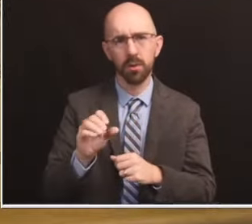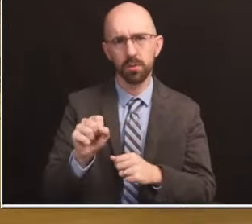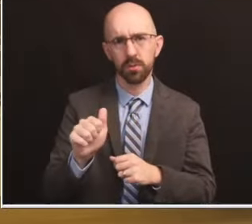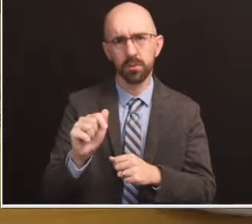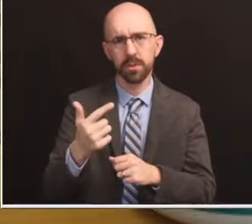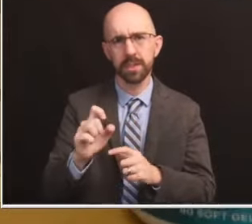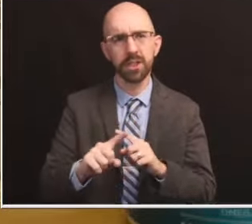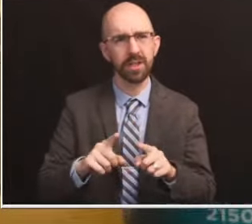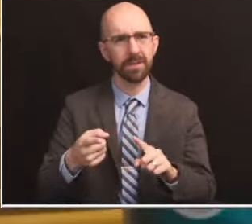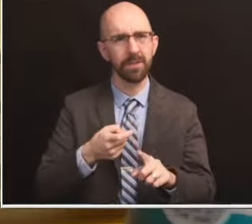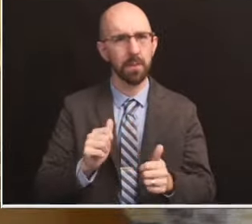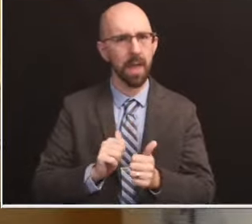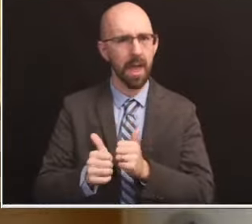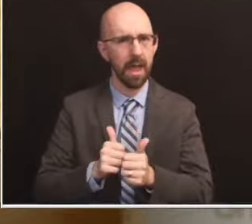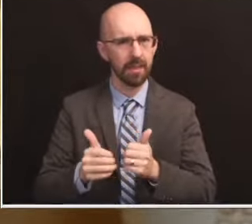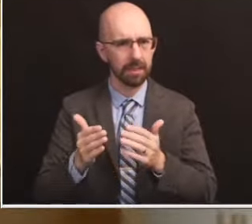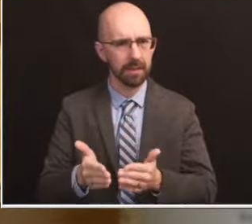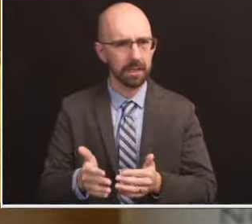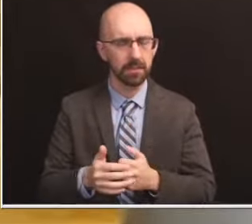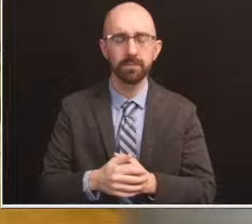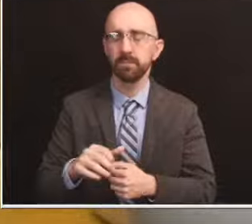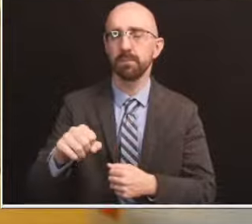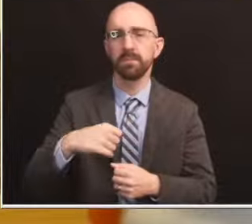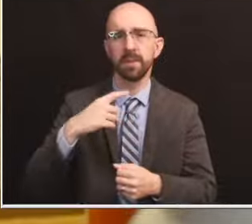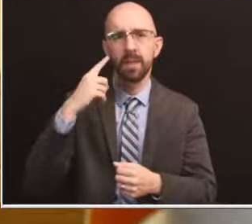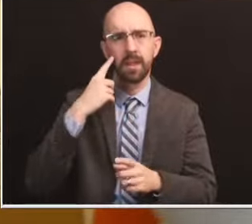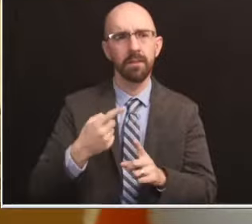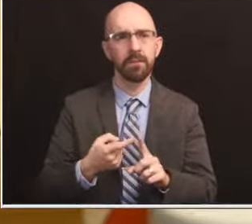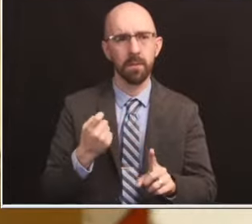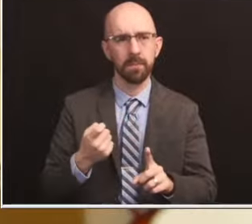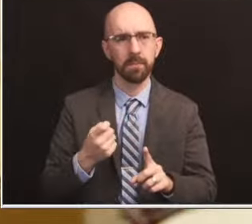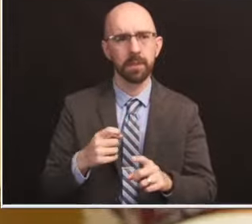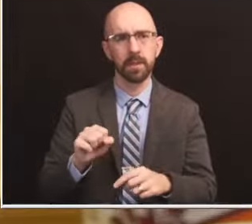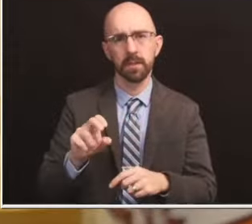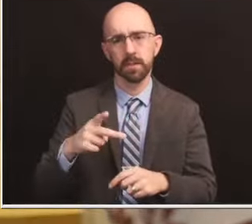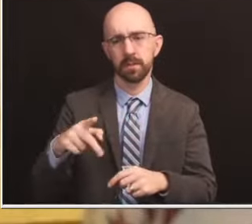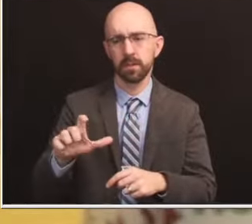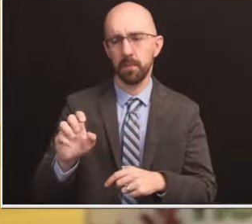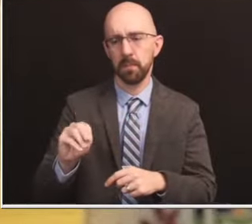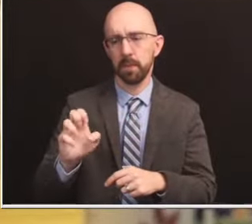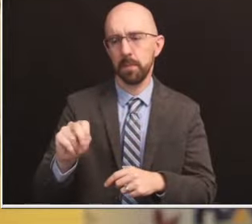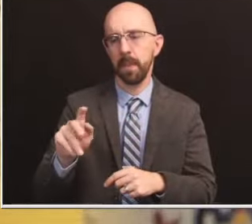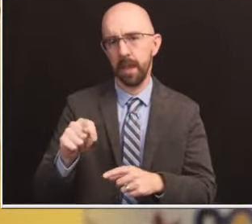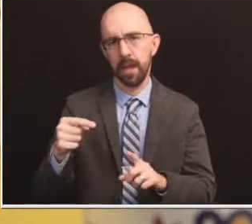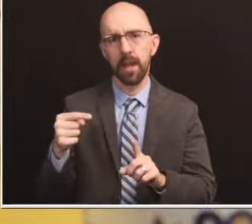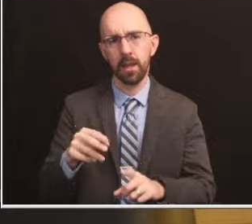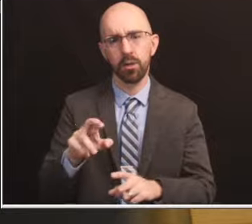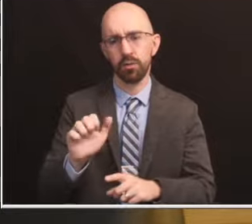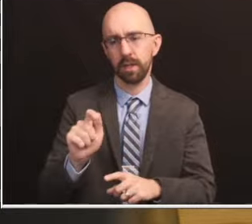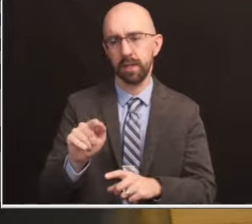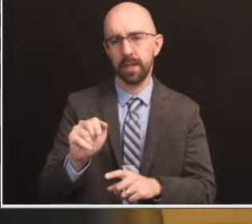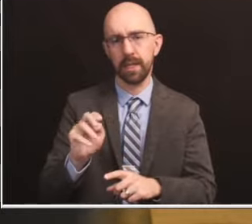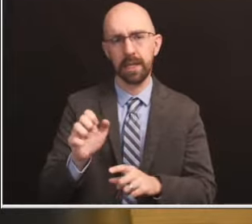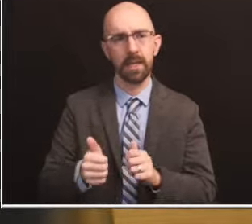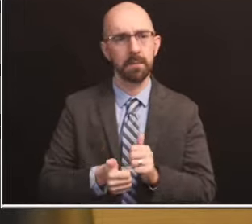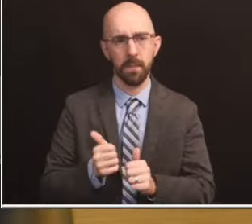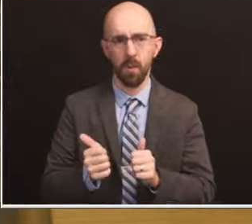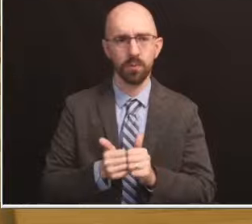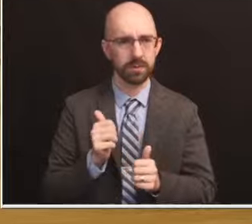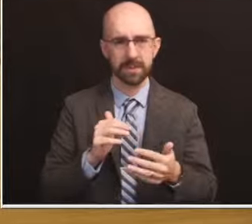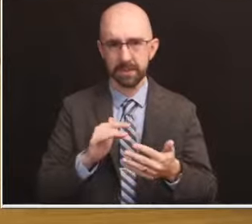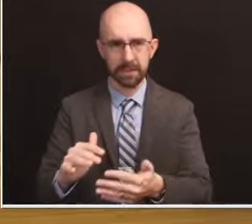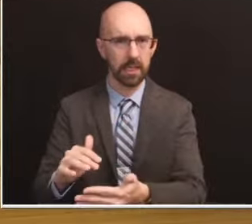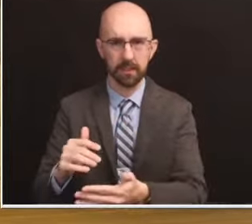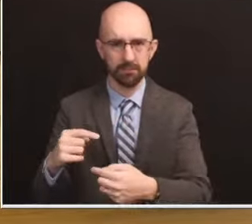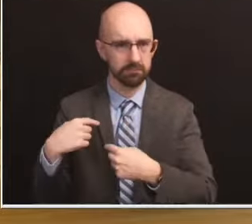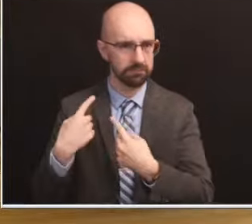would take? Yeah. I think like from a supplement standpoint, right? Creatine is one of the most studied supplements